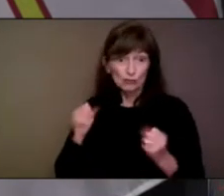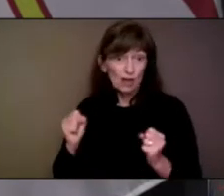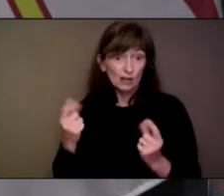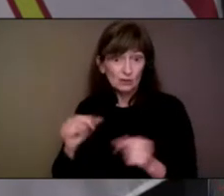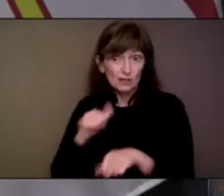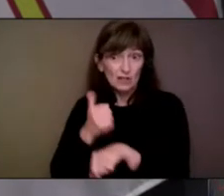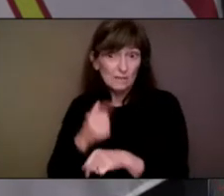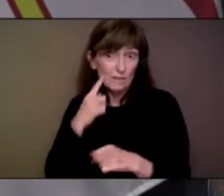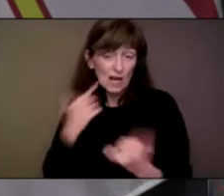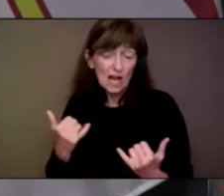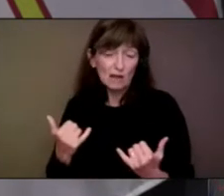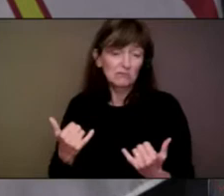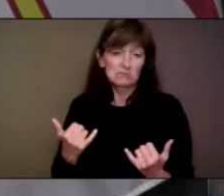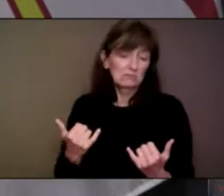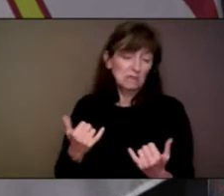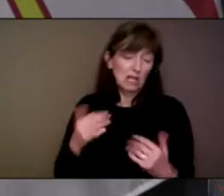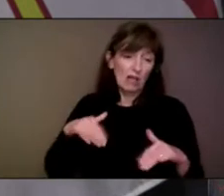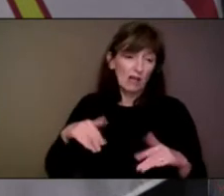Thank you.